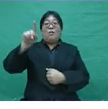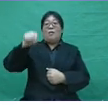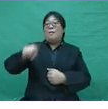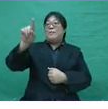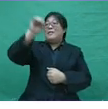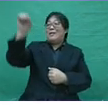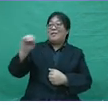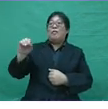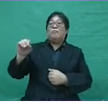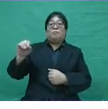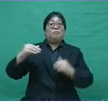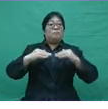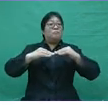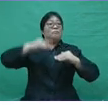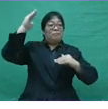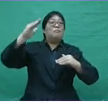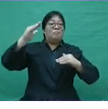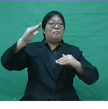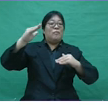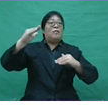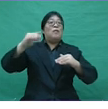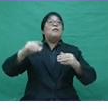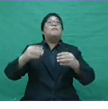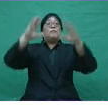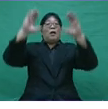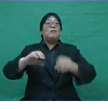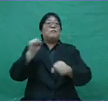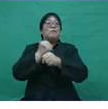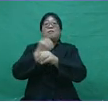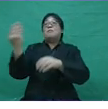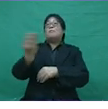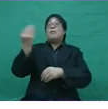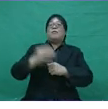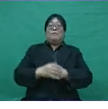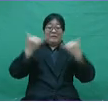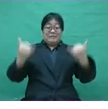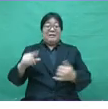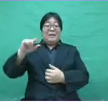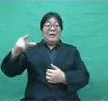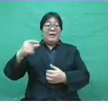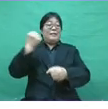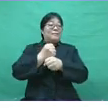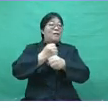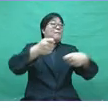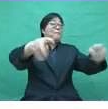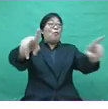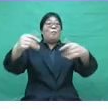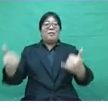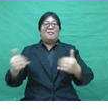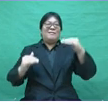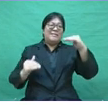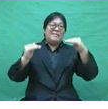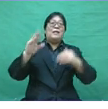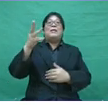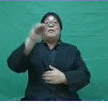had surpassed that of the conventional workforce. Today, gig economy employment accounts for close to